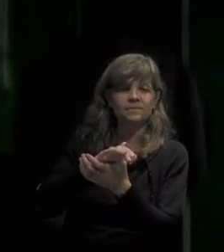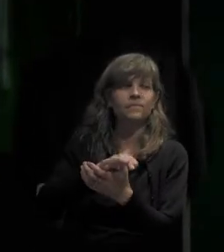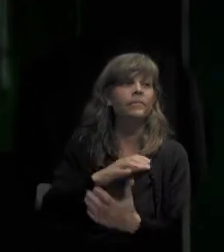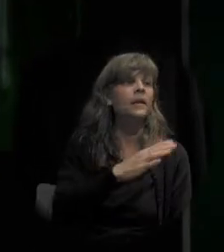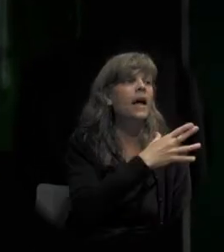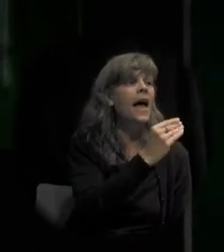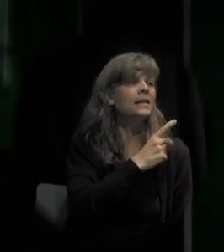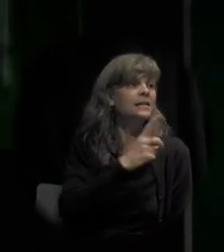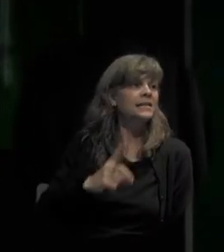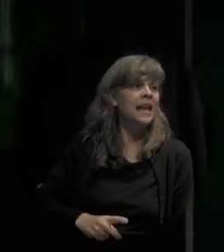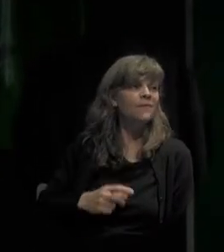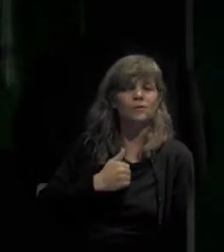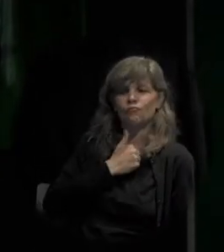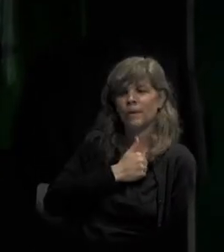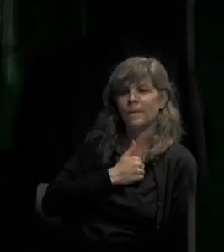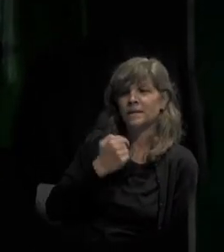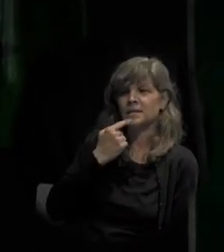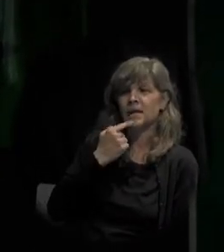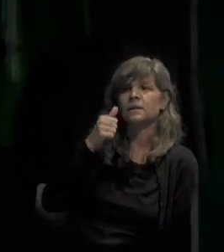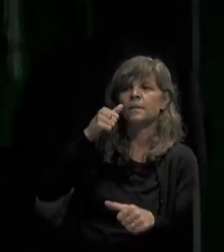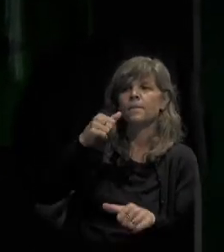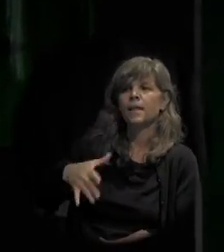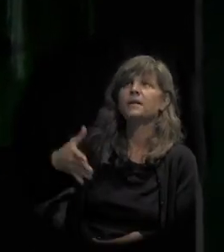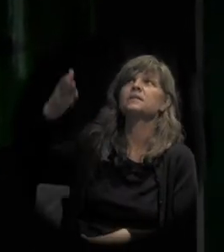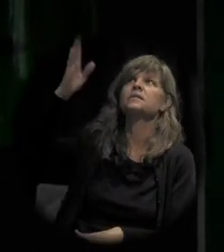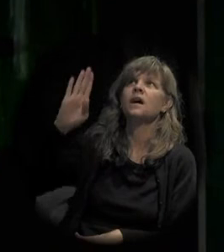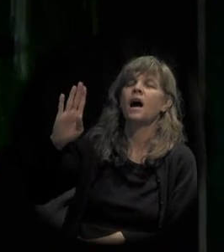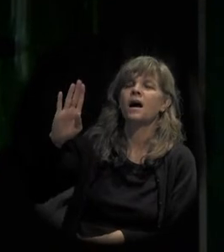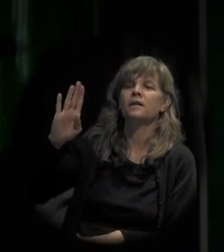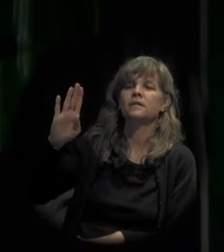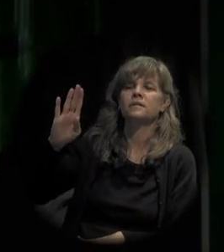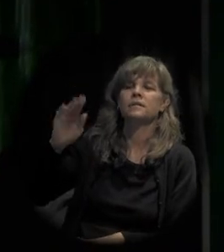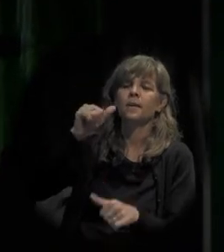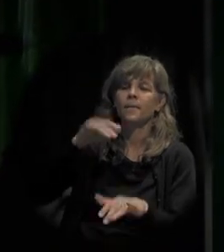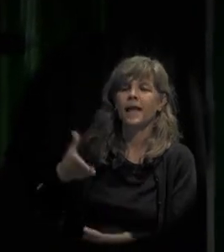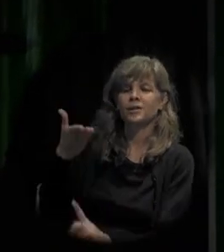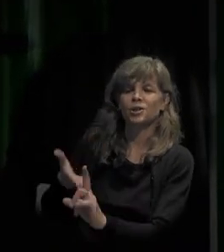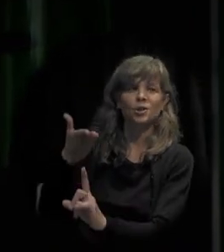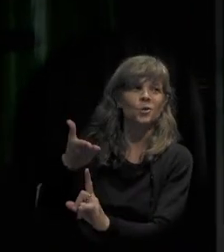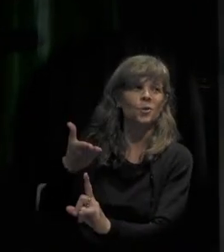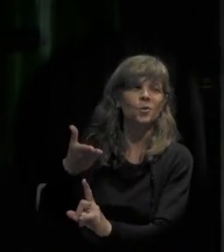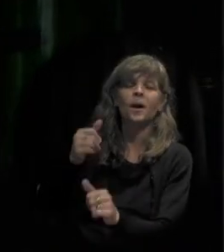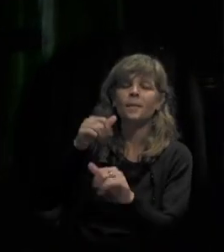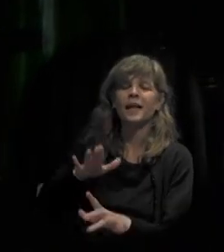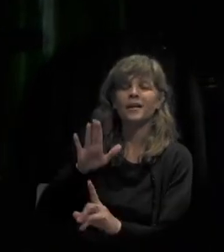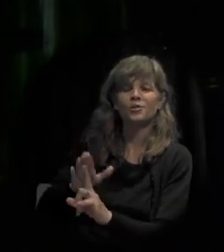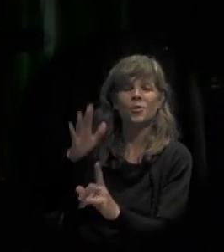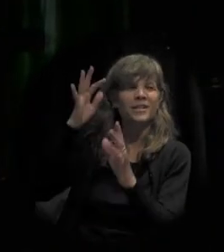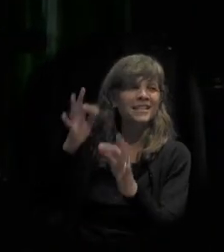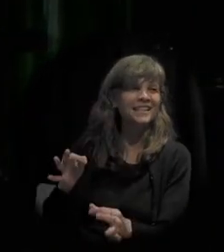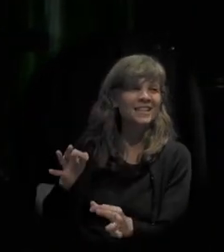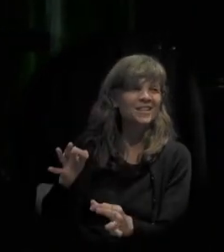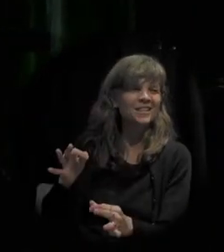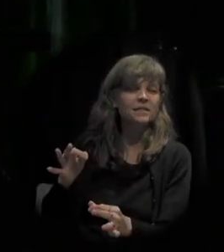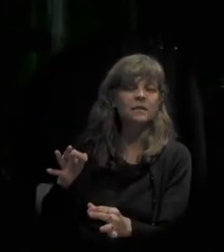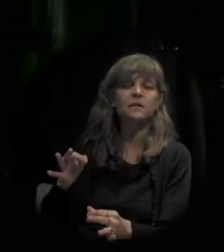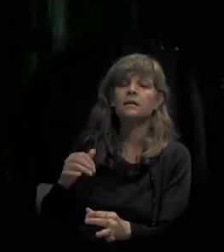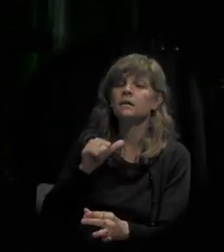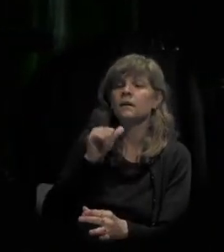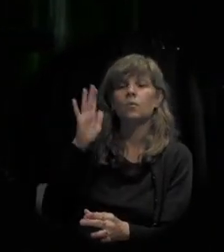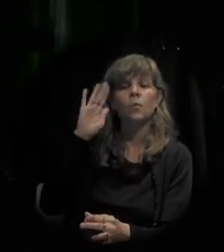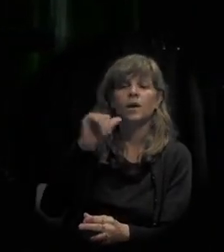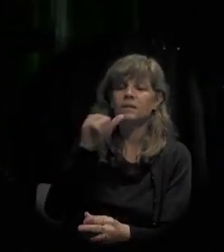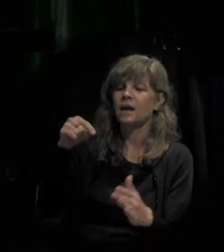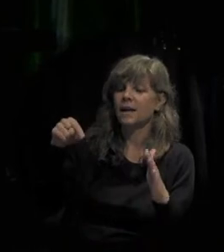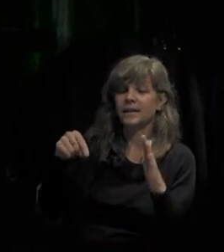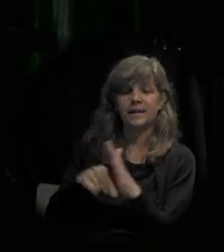you this day to meet me. Blessed be your discretion. Blessed be you who have kept me this day from blood guilt and from